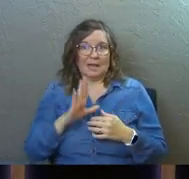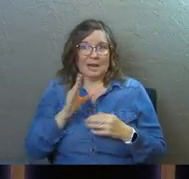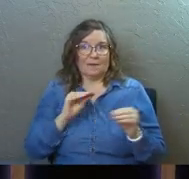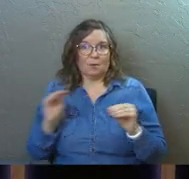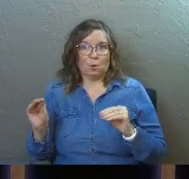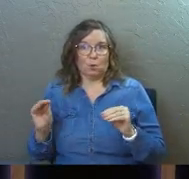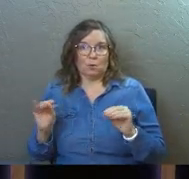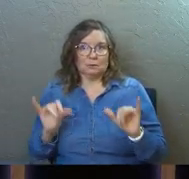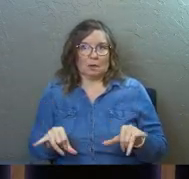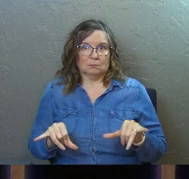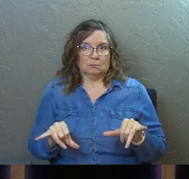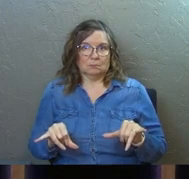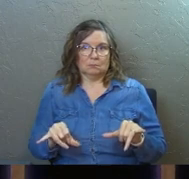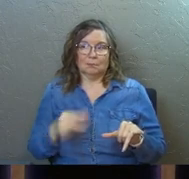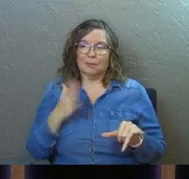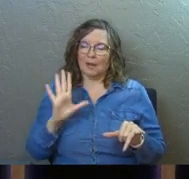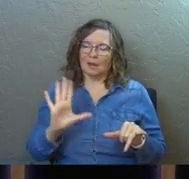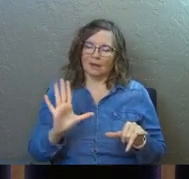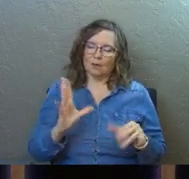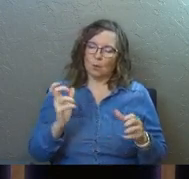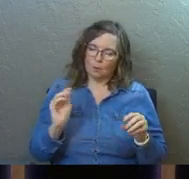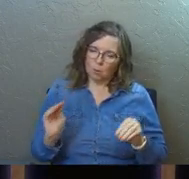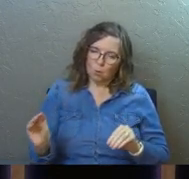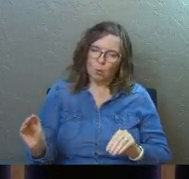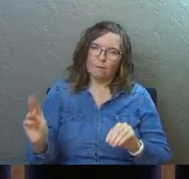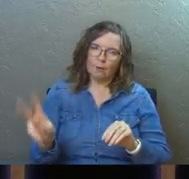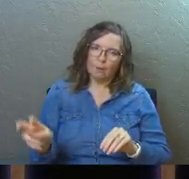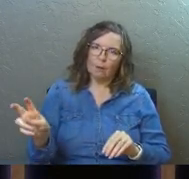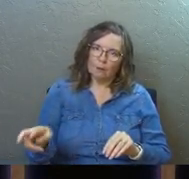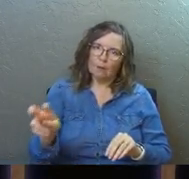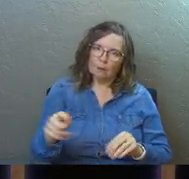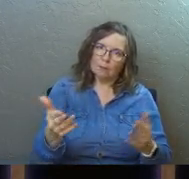never move. And God wants to move.